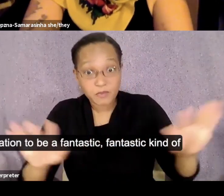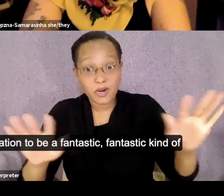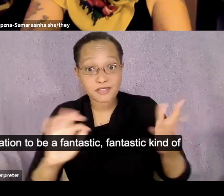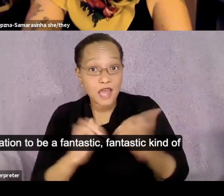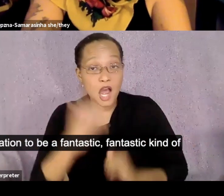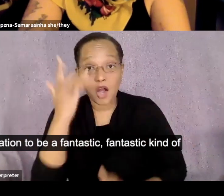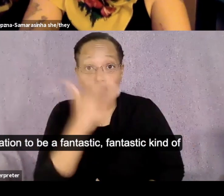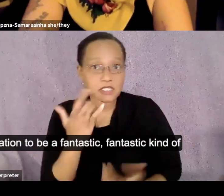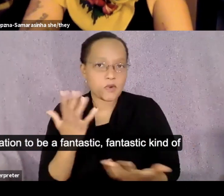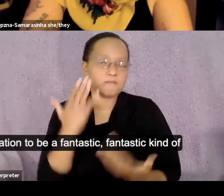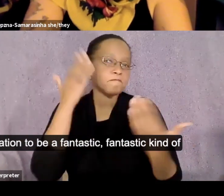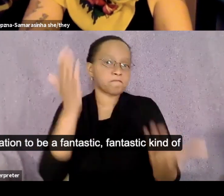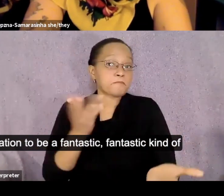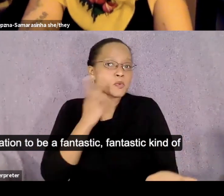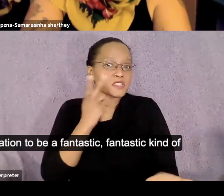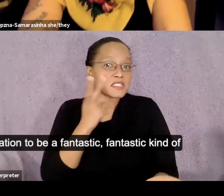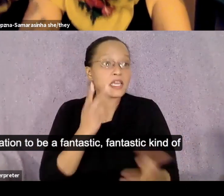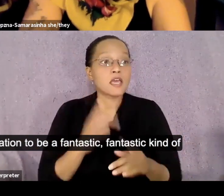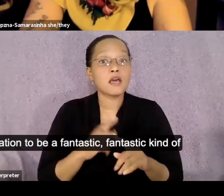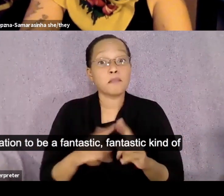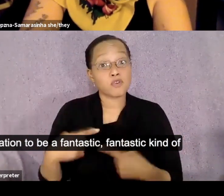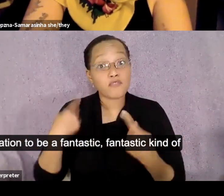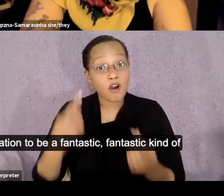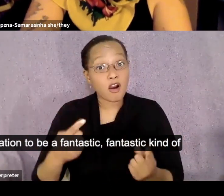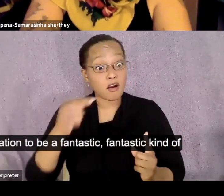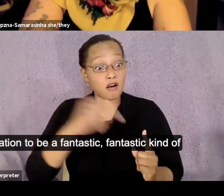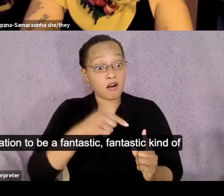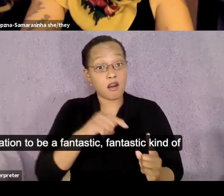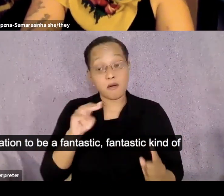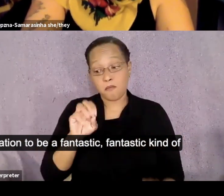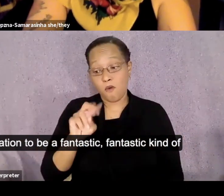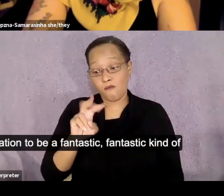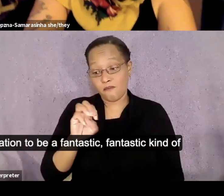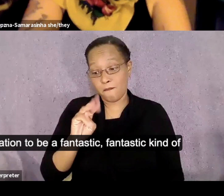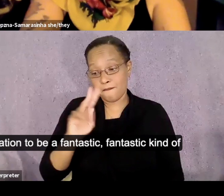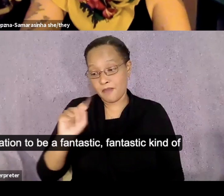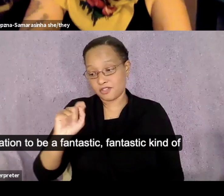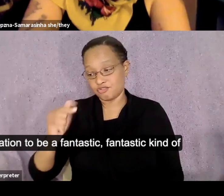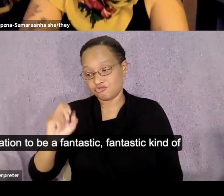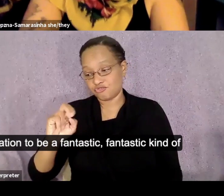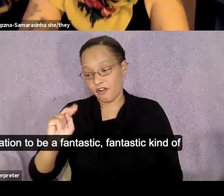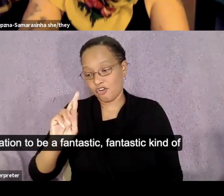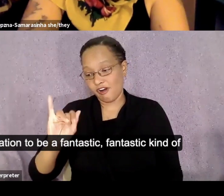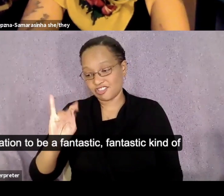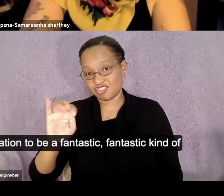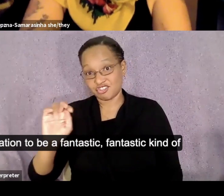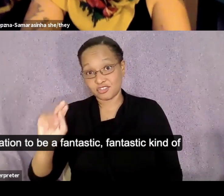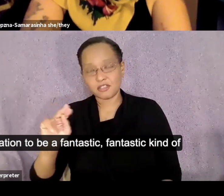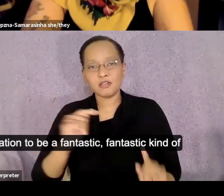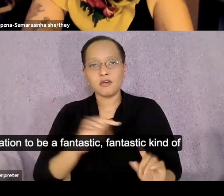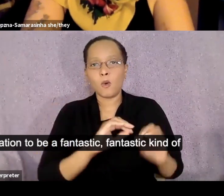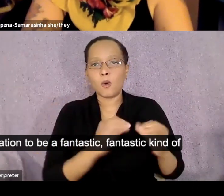found, you know, Movement Generation to be a fantastic kind